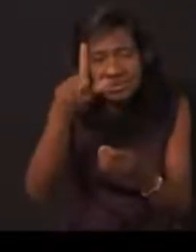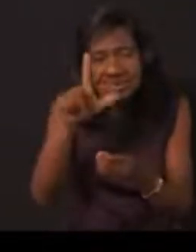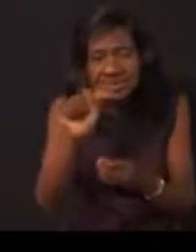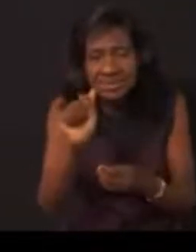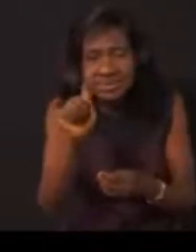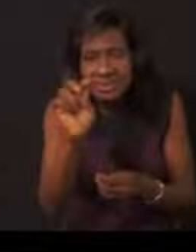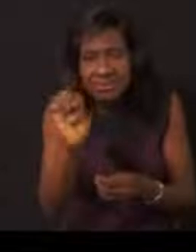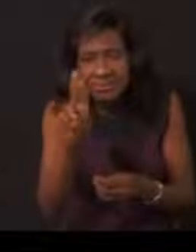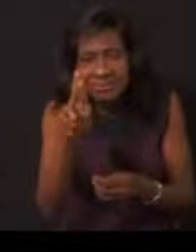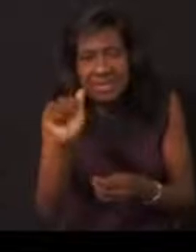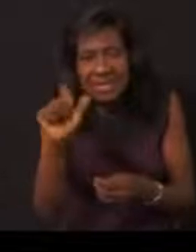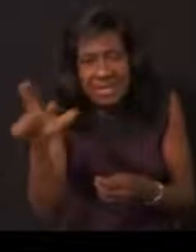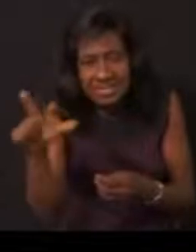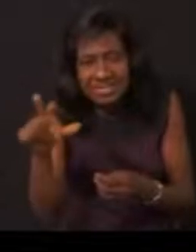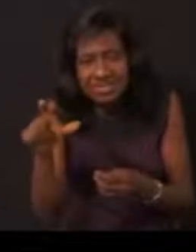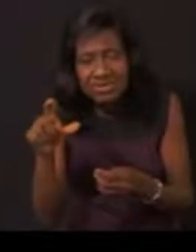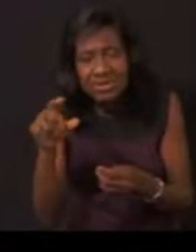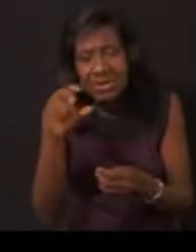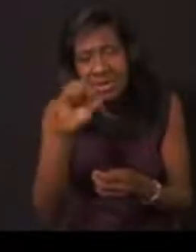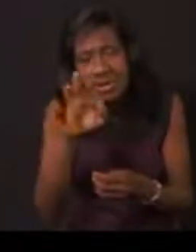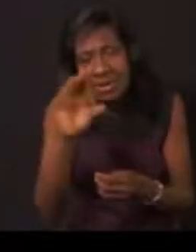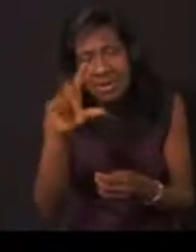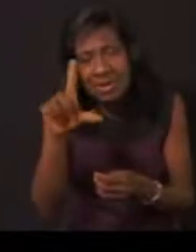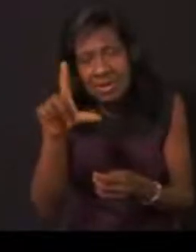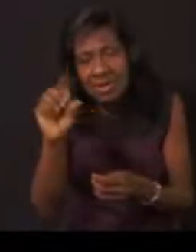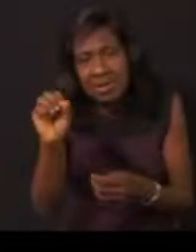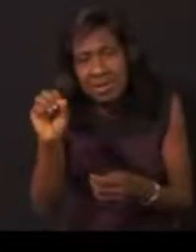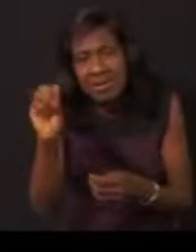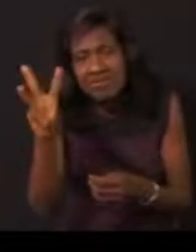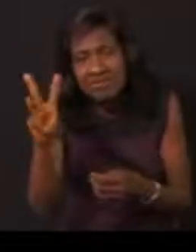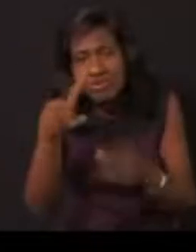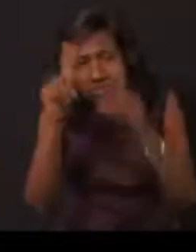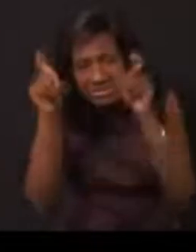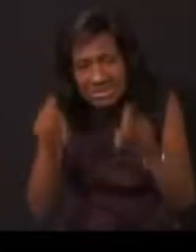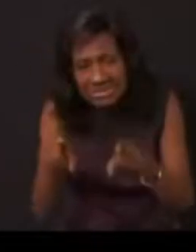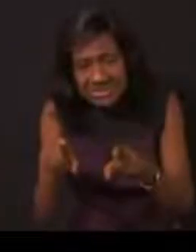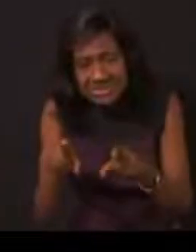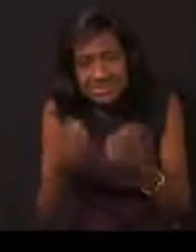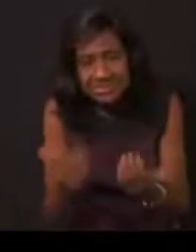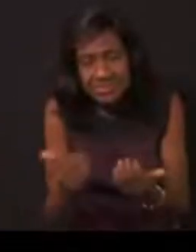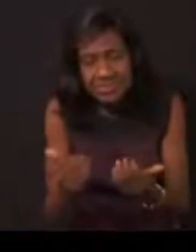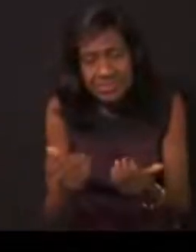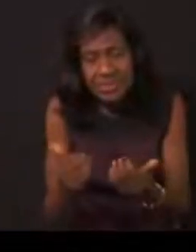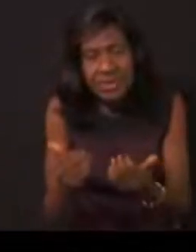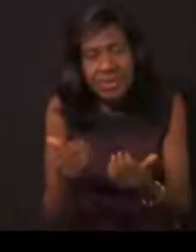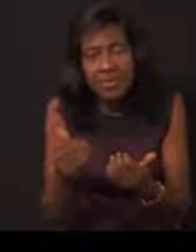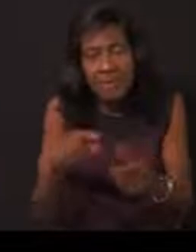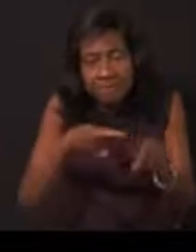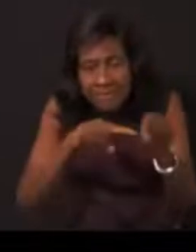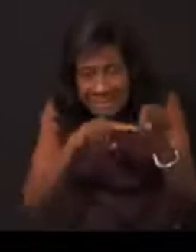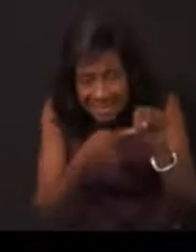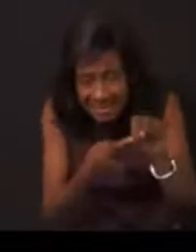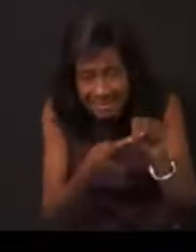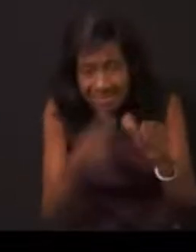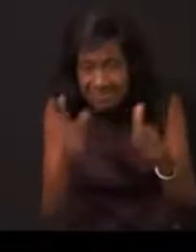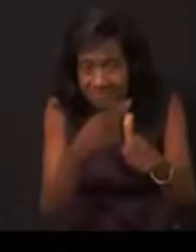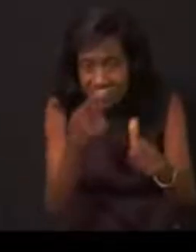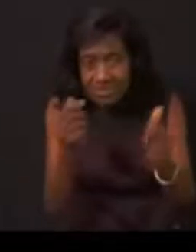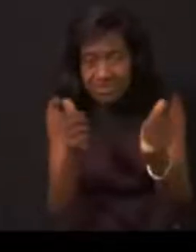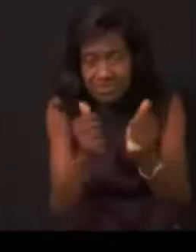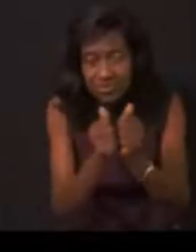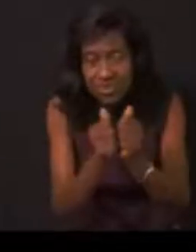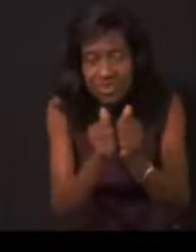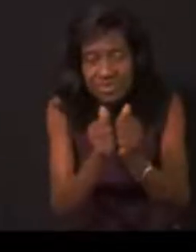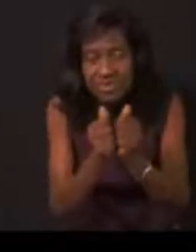some of the families of our school children who have been very significantly impacted by the isolation